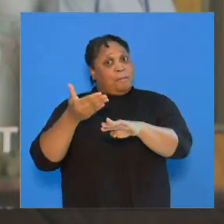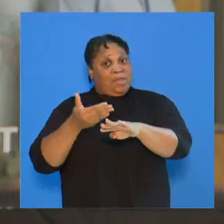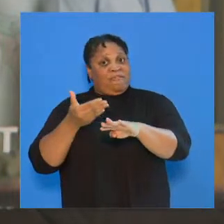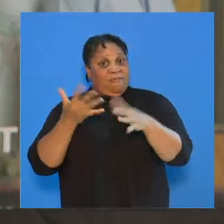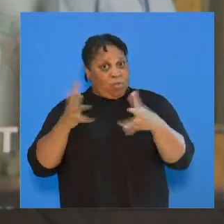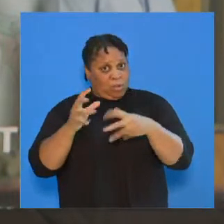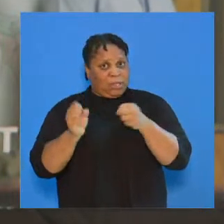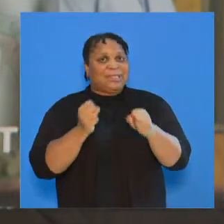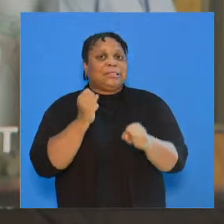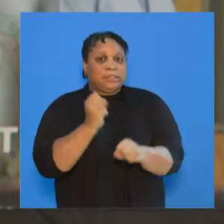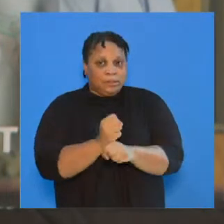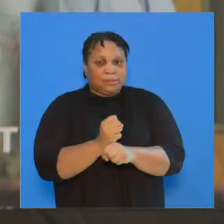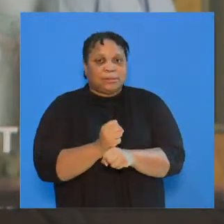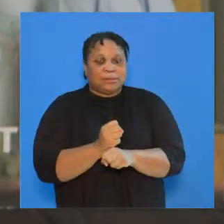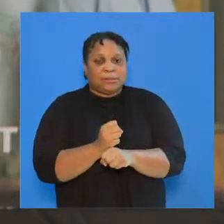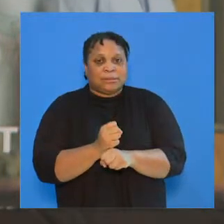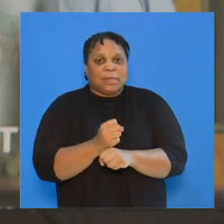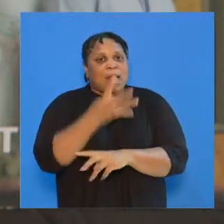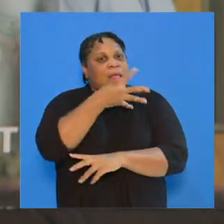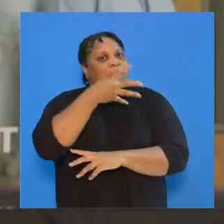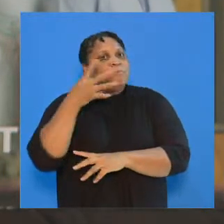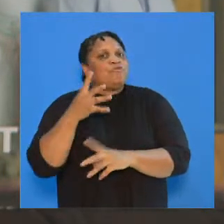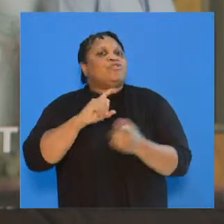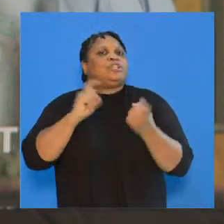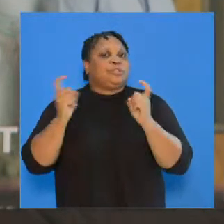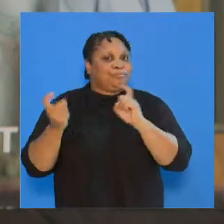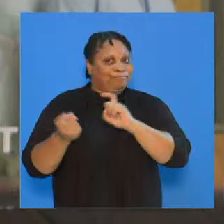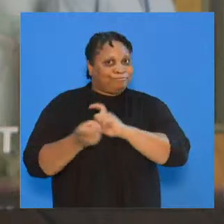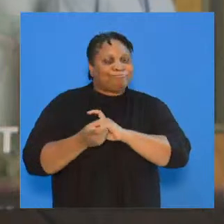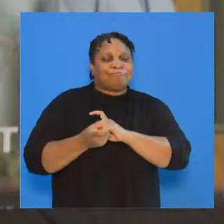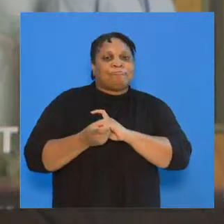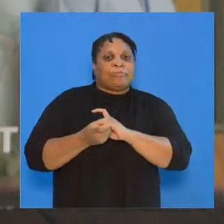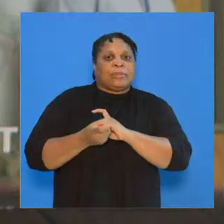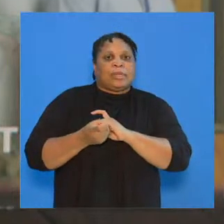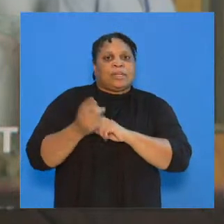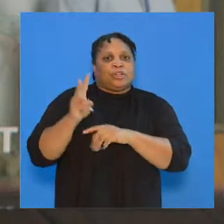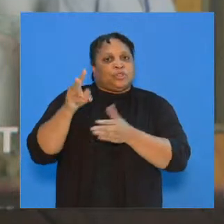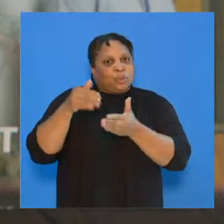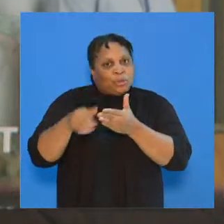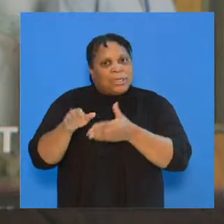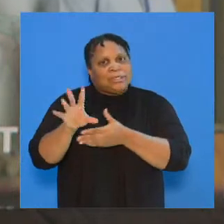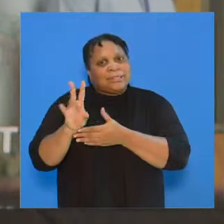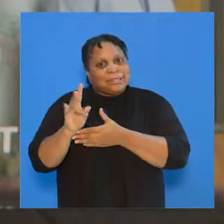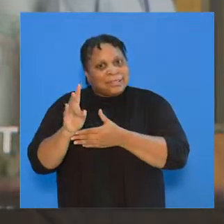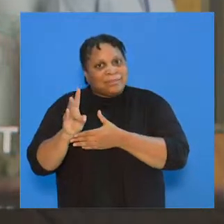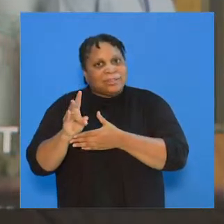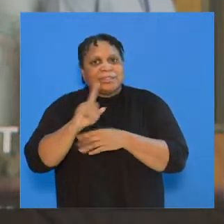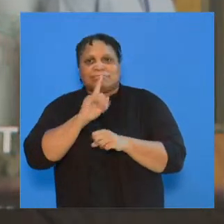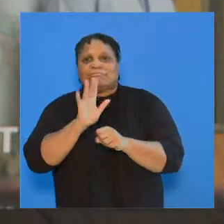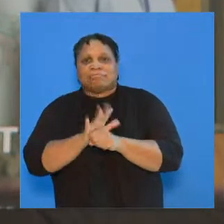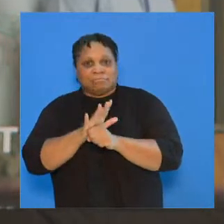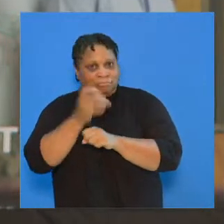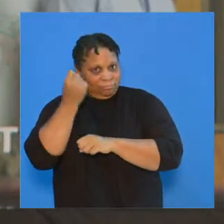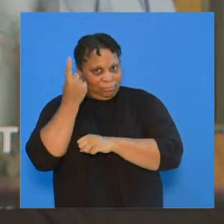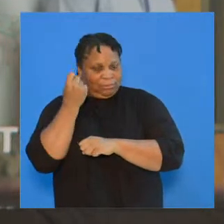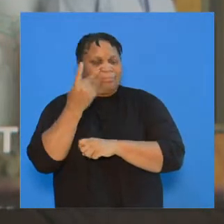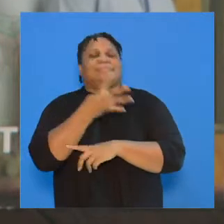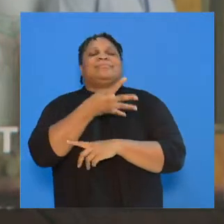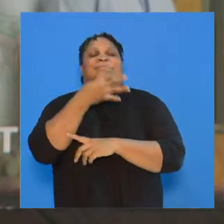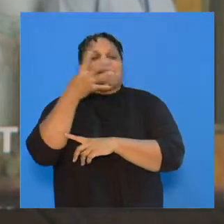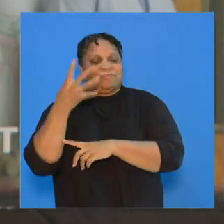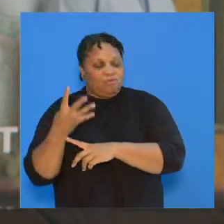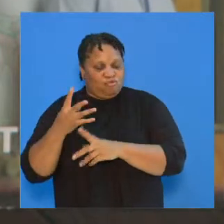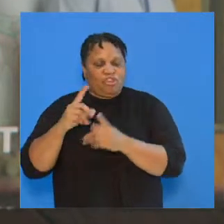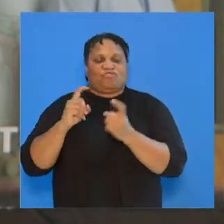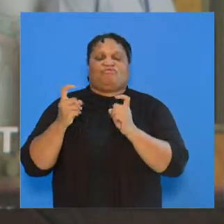year. Immigration reform. In 2017, we committed to comprehensive immigration